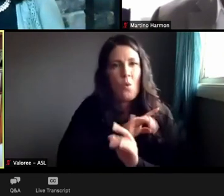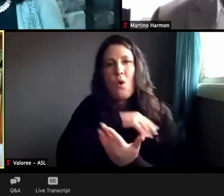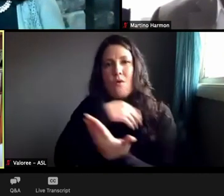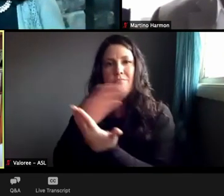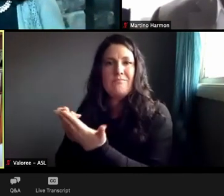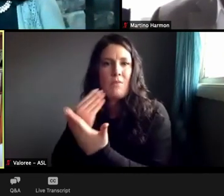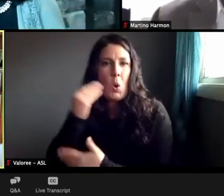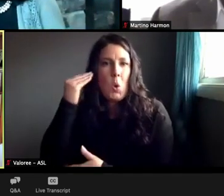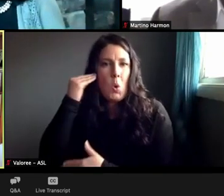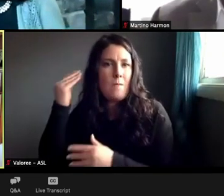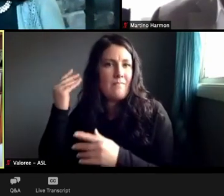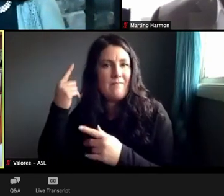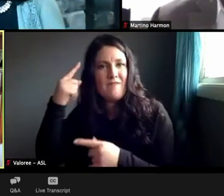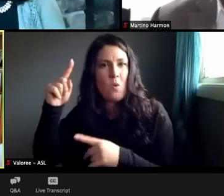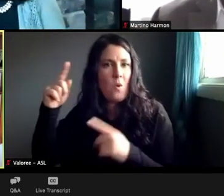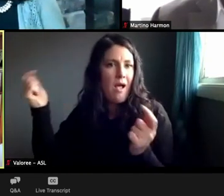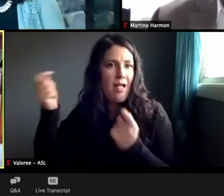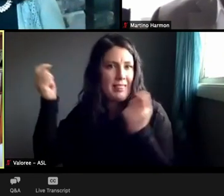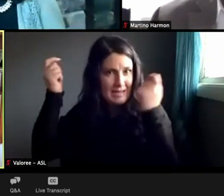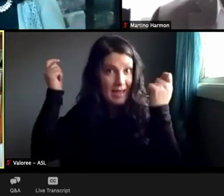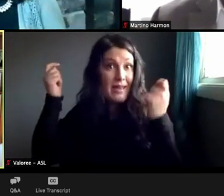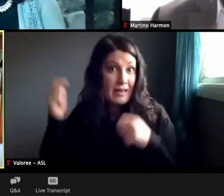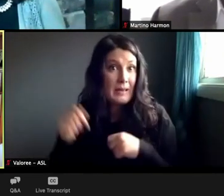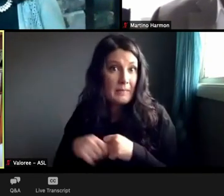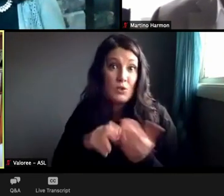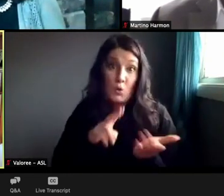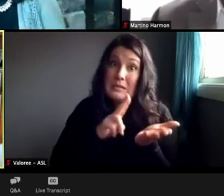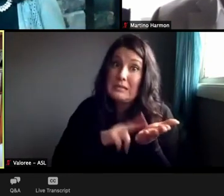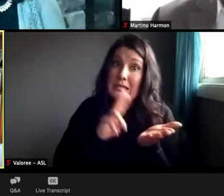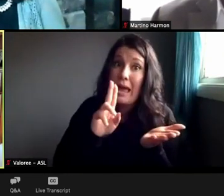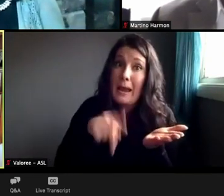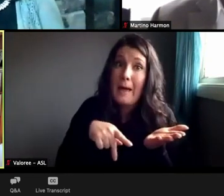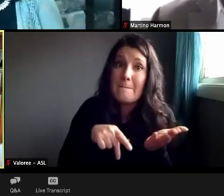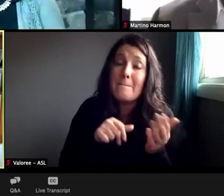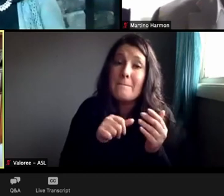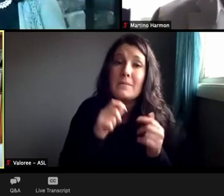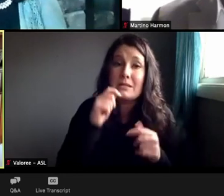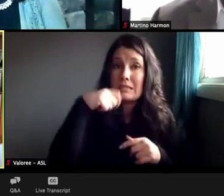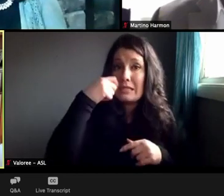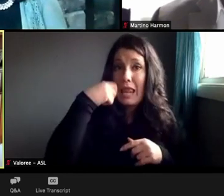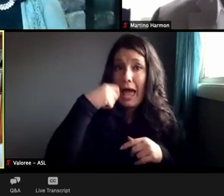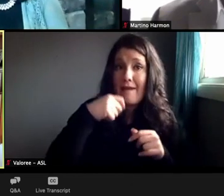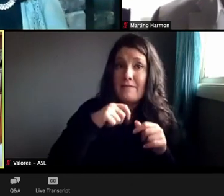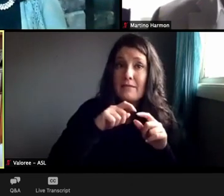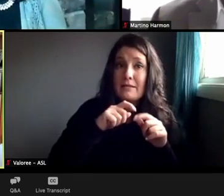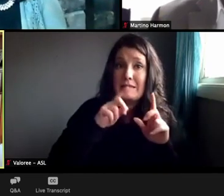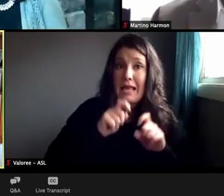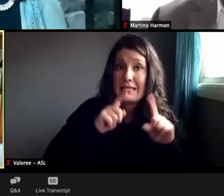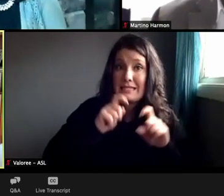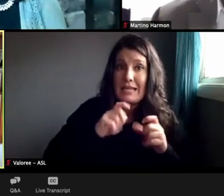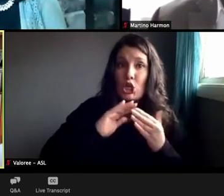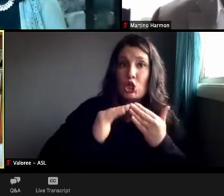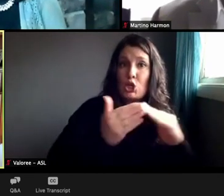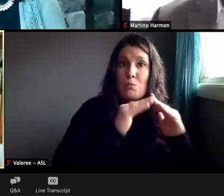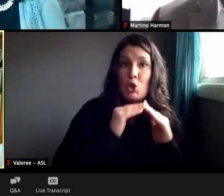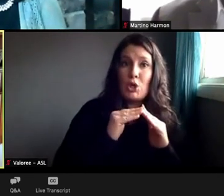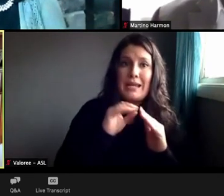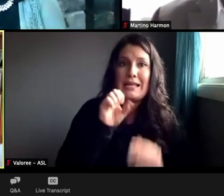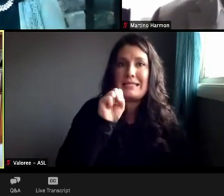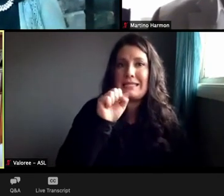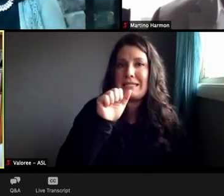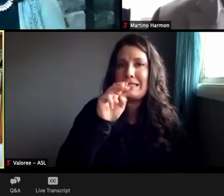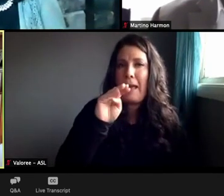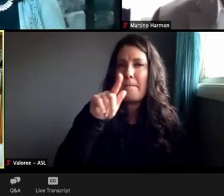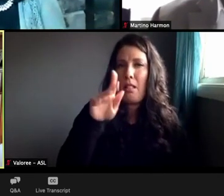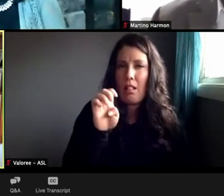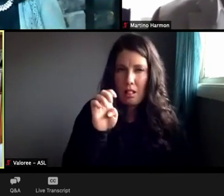So sign up to participate through the still ongoing saliva testing program, this community sampling program. We're working to